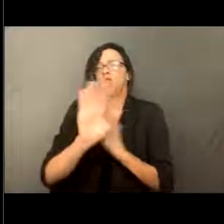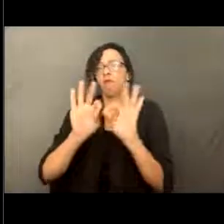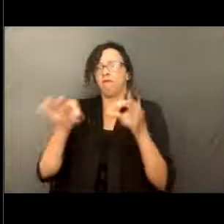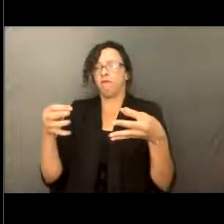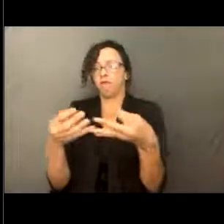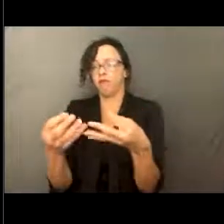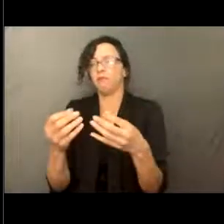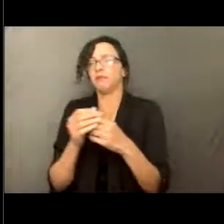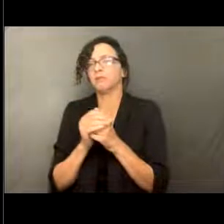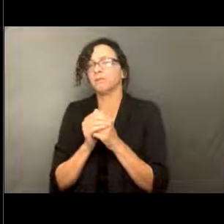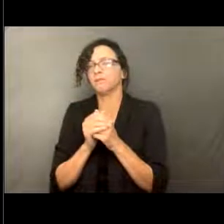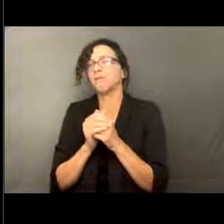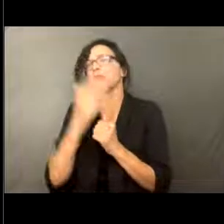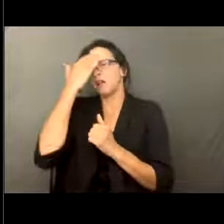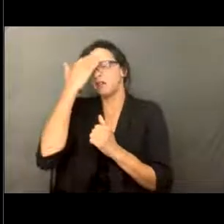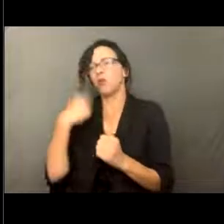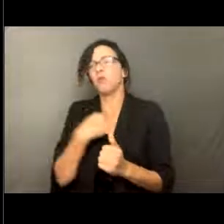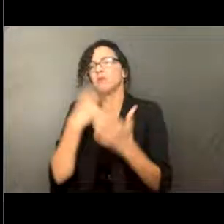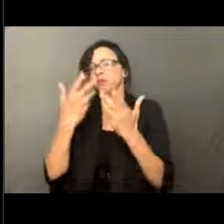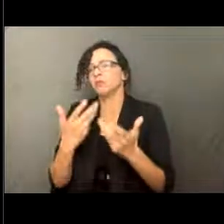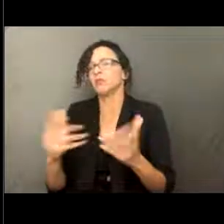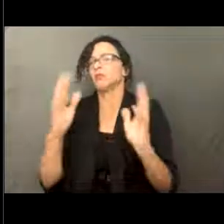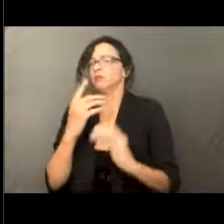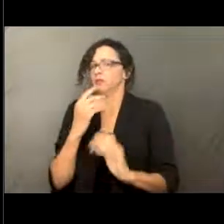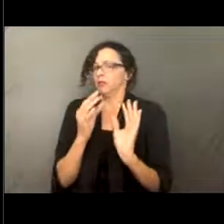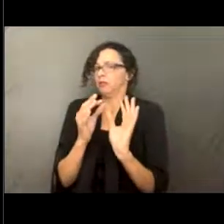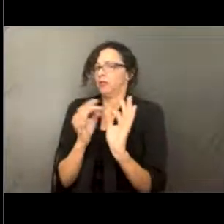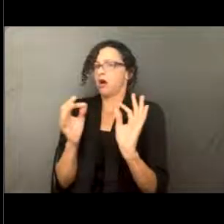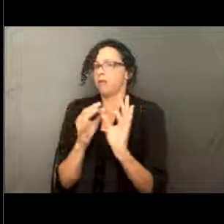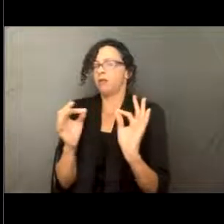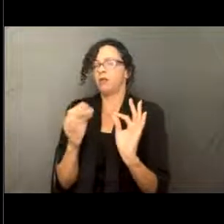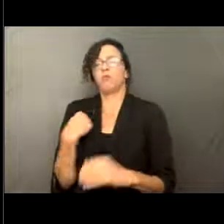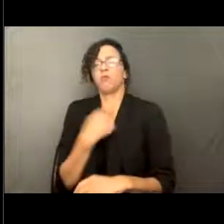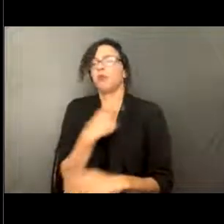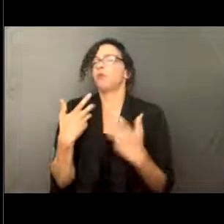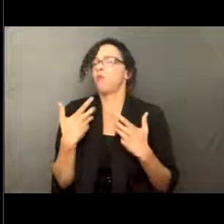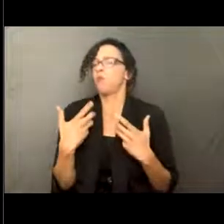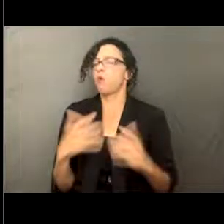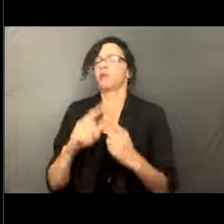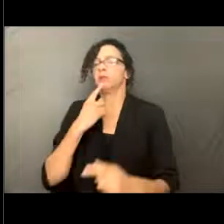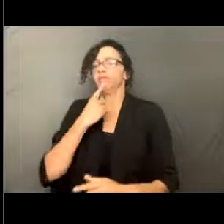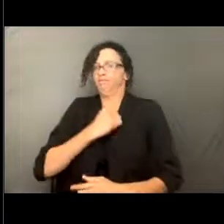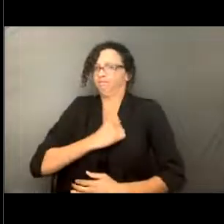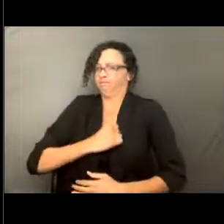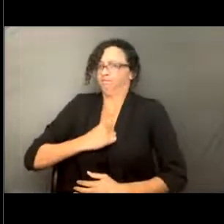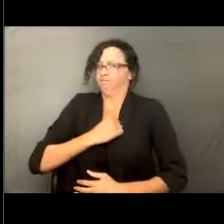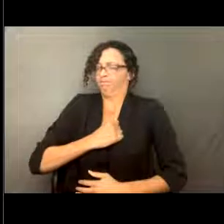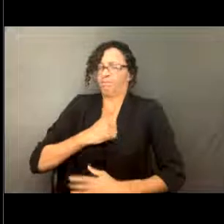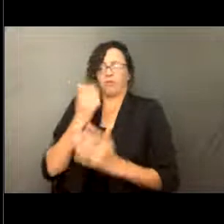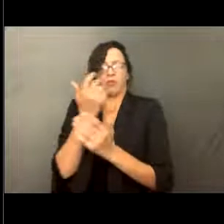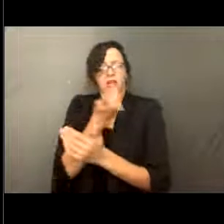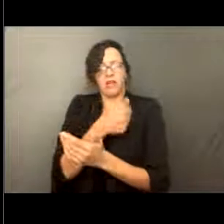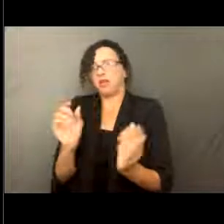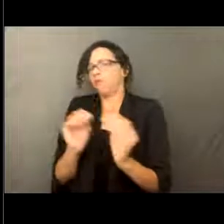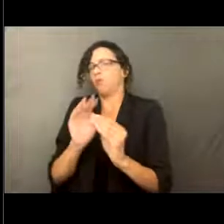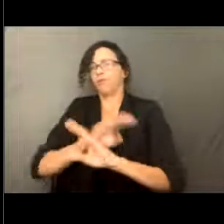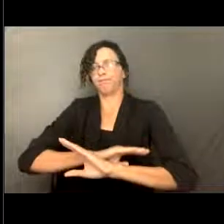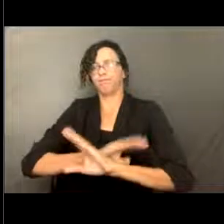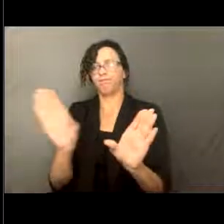our condolences any longer. Secretary Omashakin mentioned that I am convening a statewide meeting